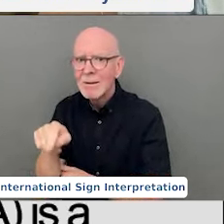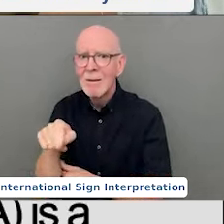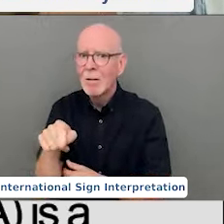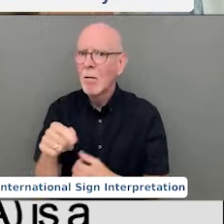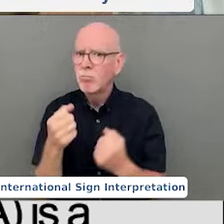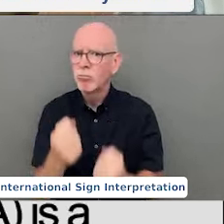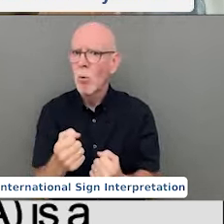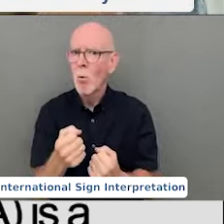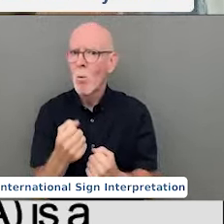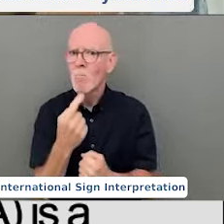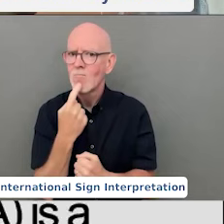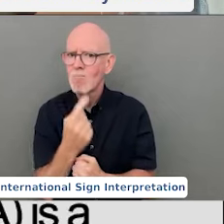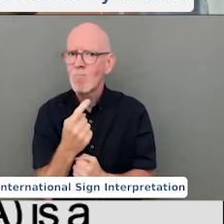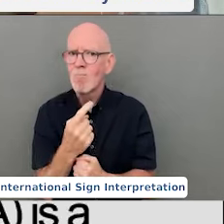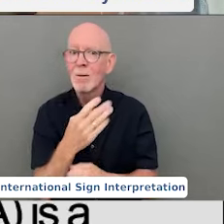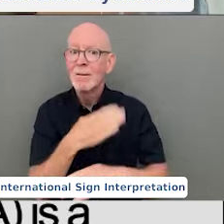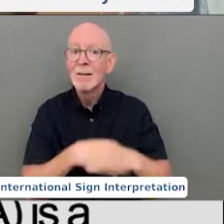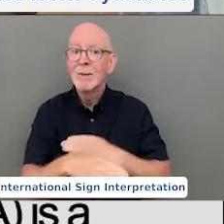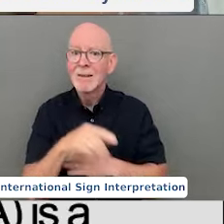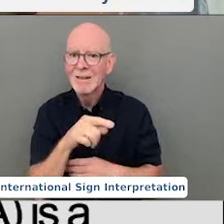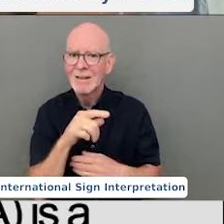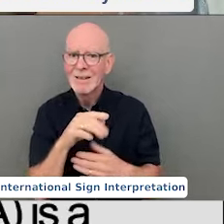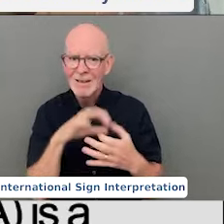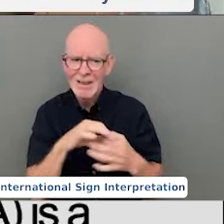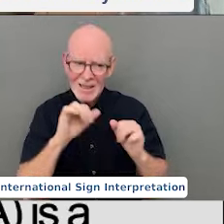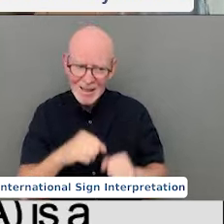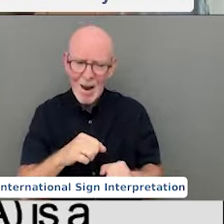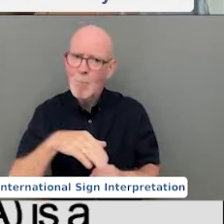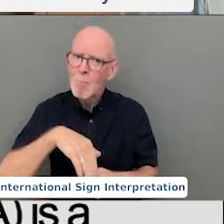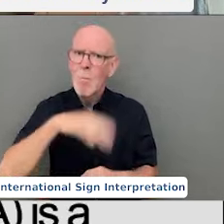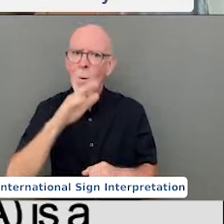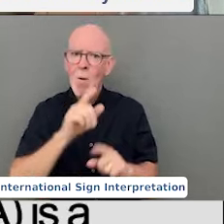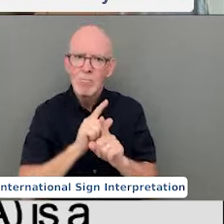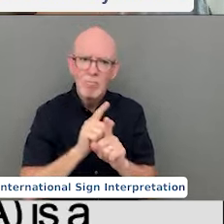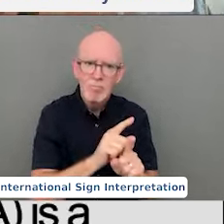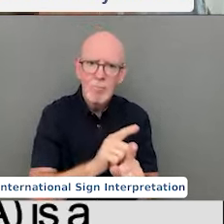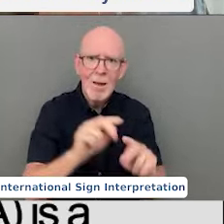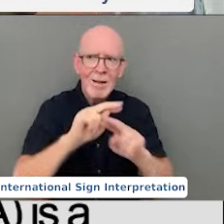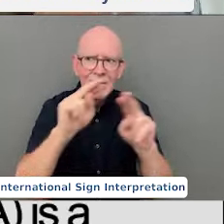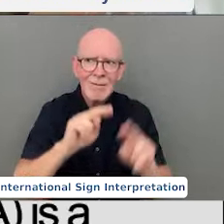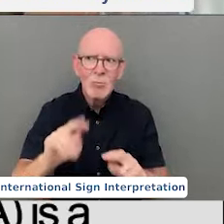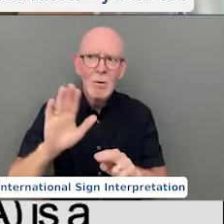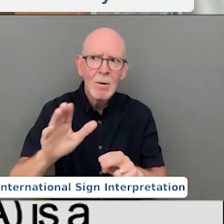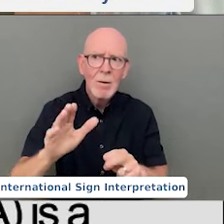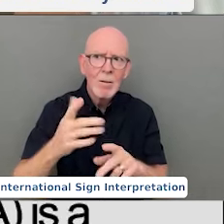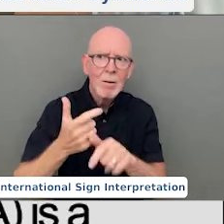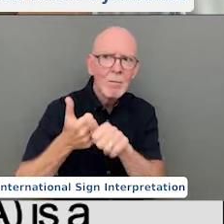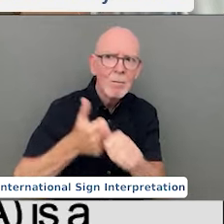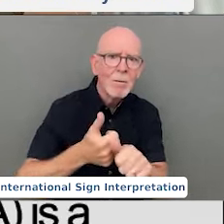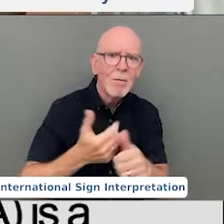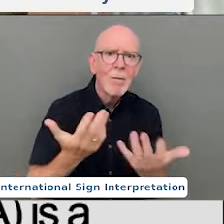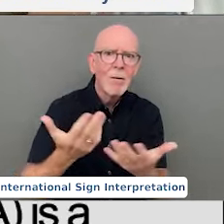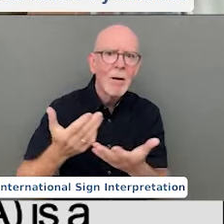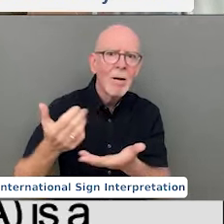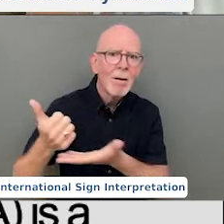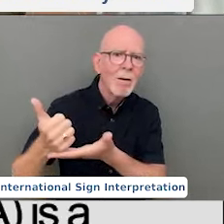and agenda really about that within the Global Disability Inclusion Report, and it came out strongly within the Global